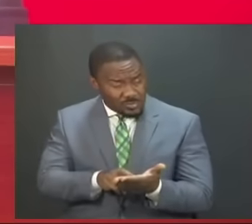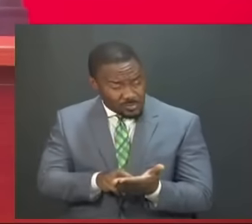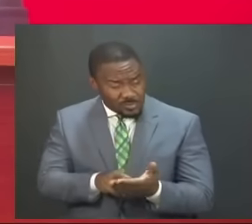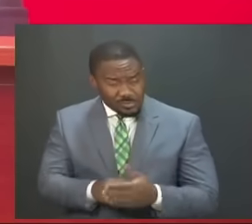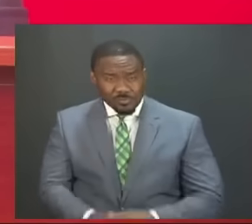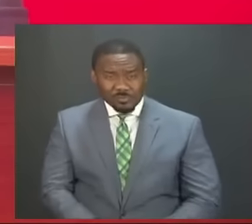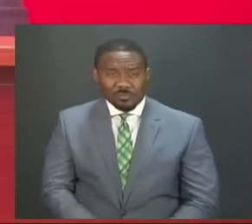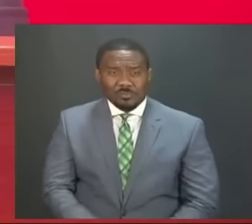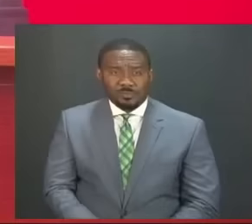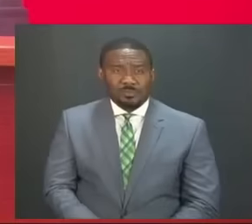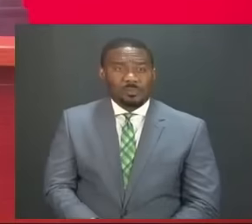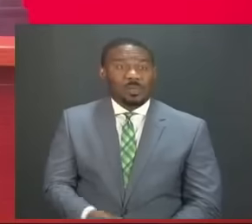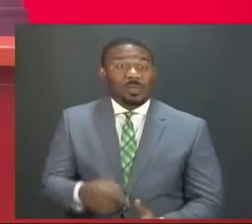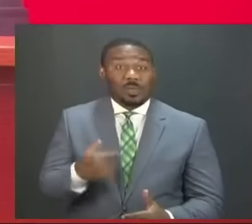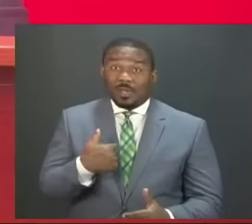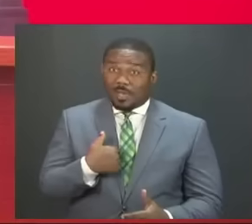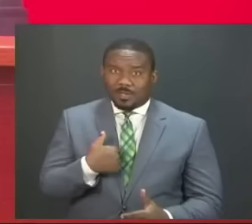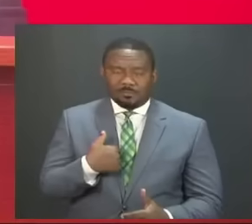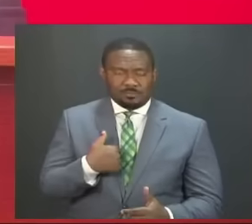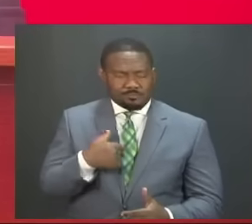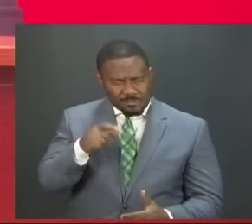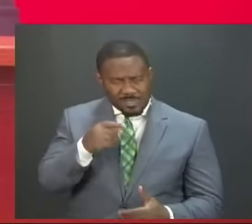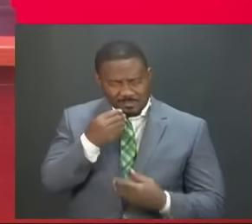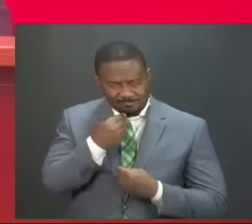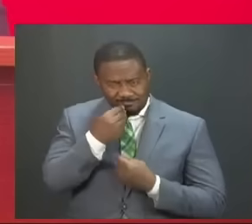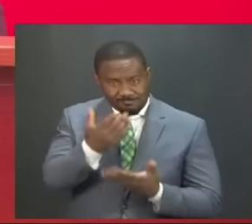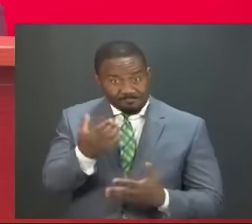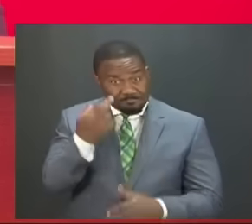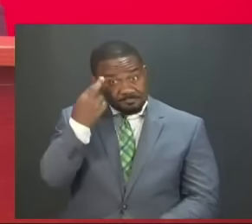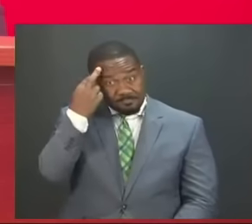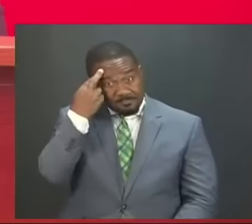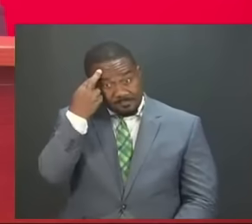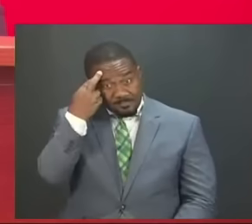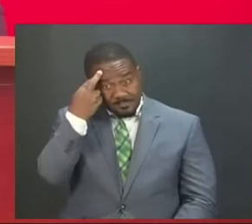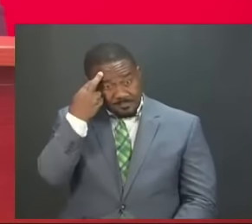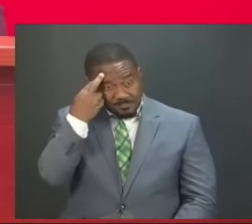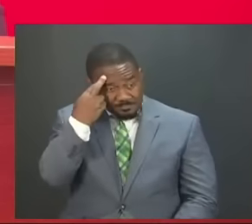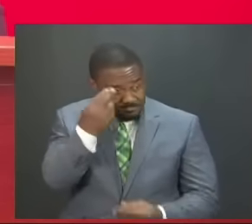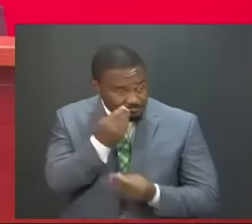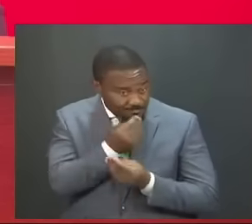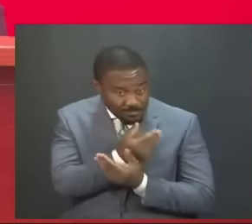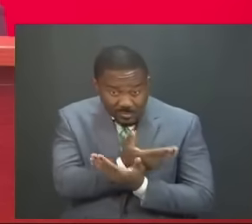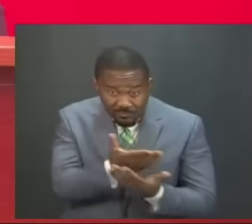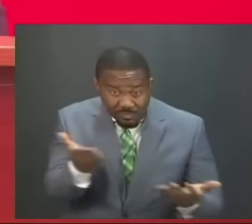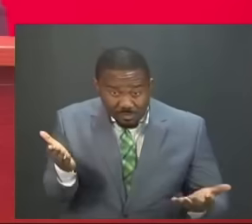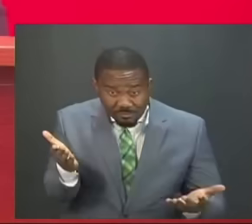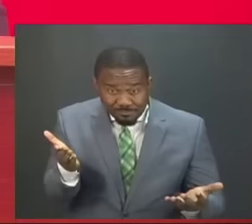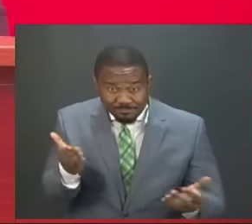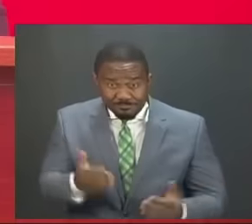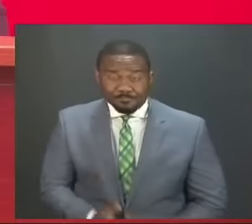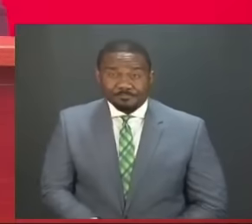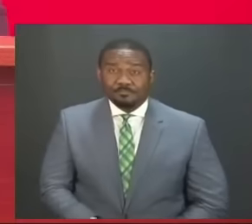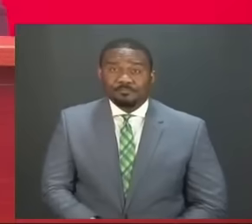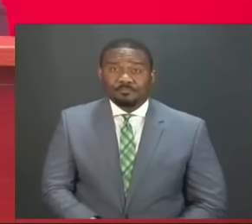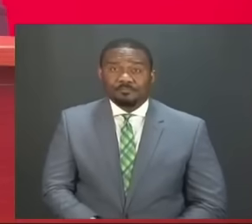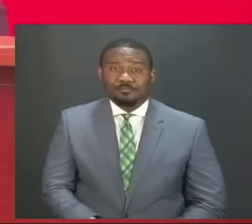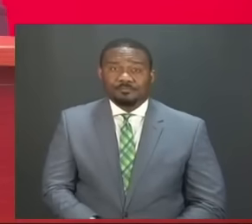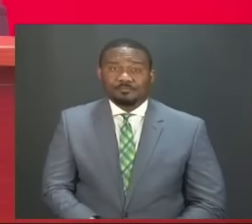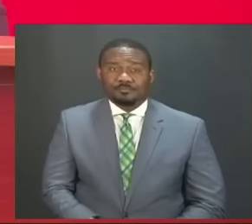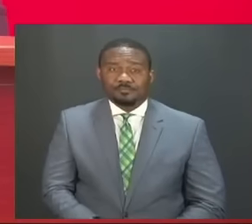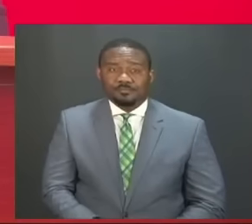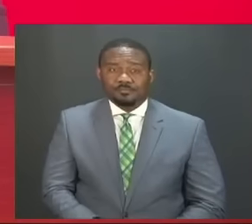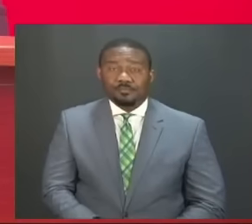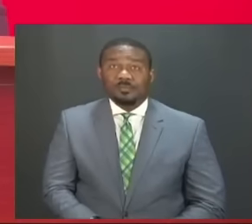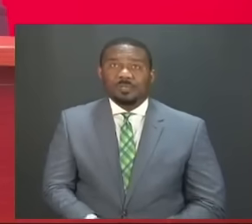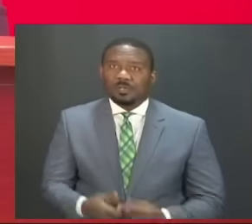and I'm to provide my reasons to plenary as part of my efforts to